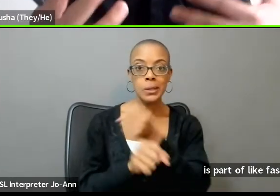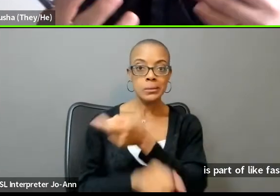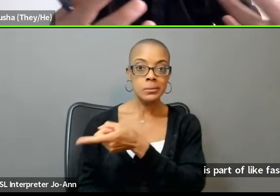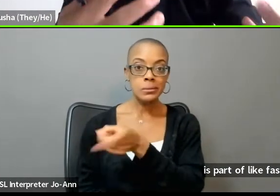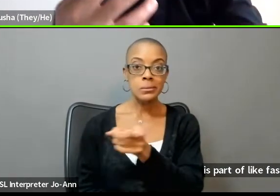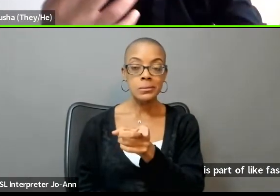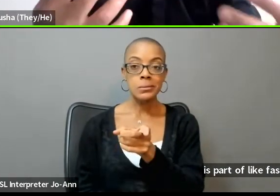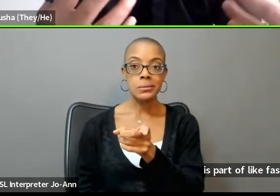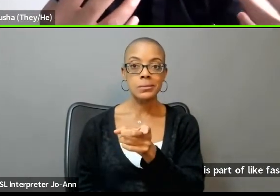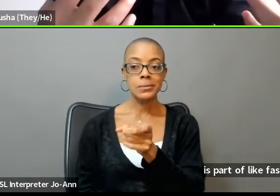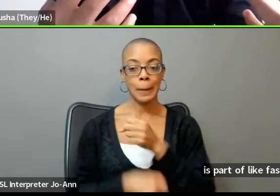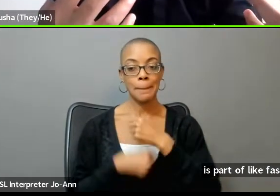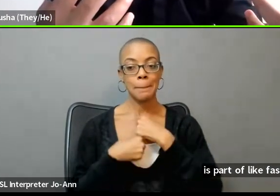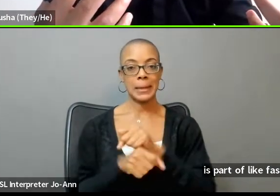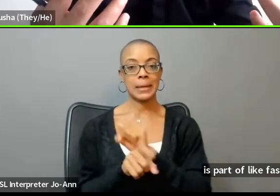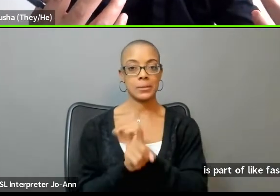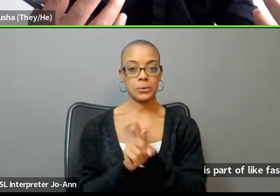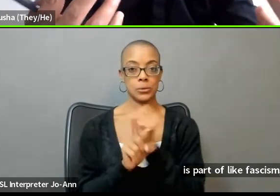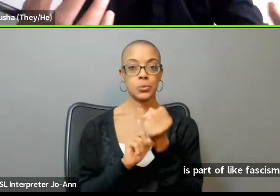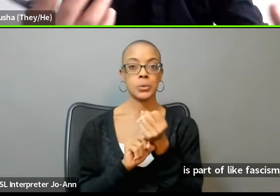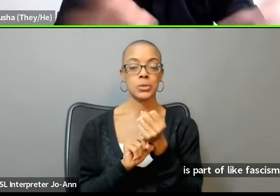creating these situations where like,